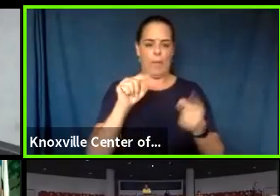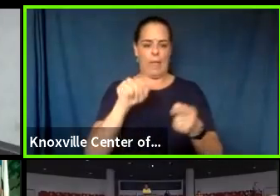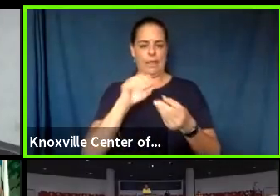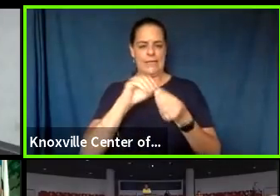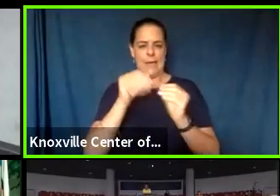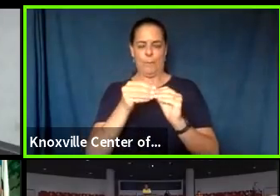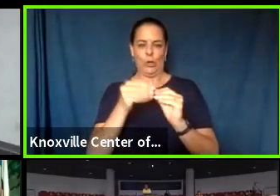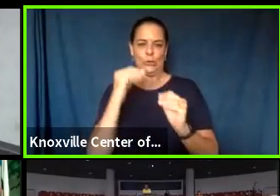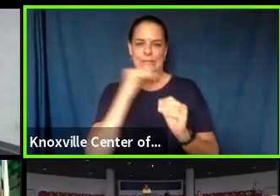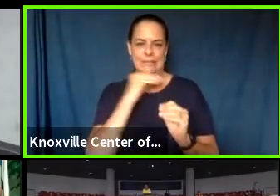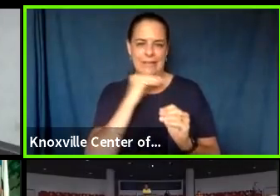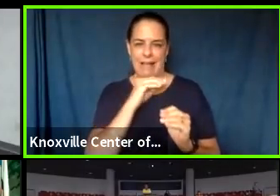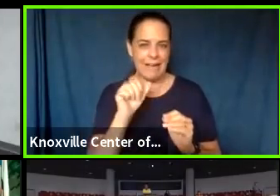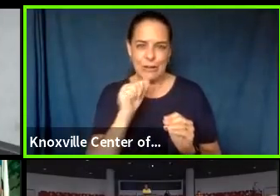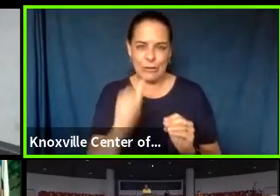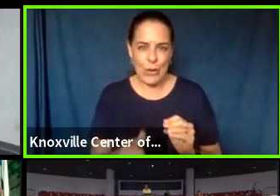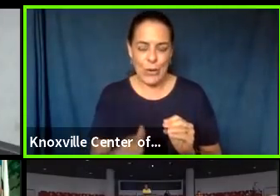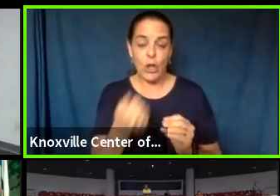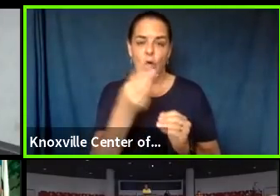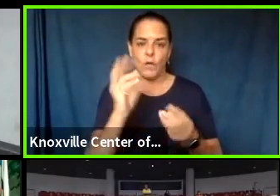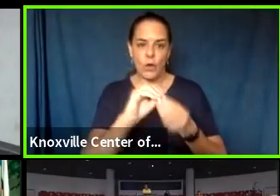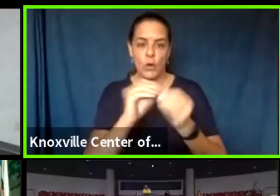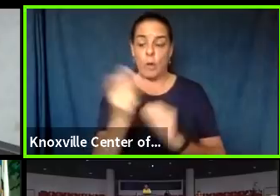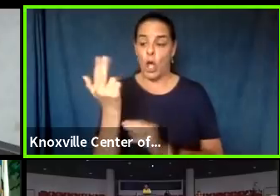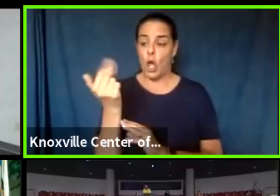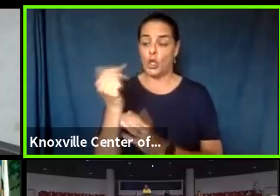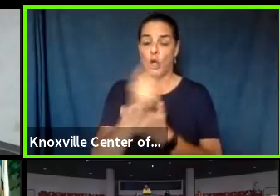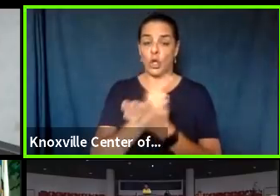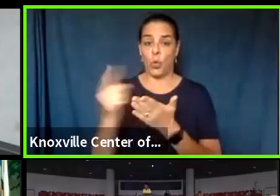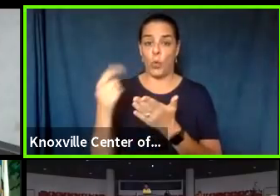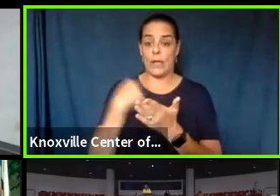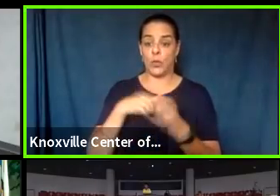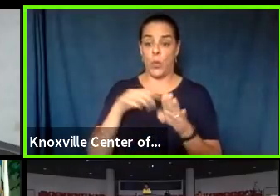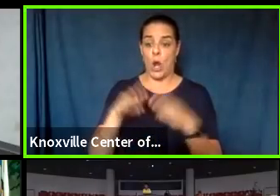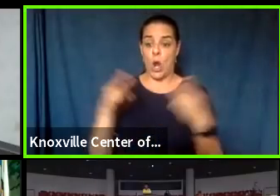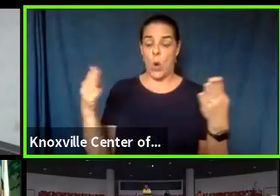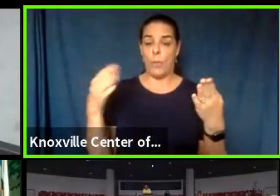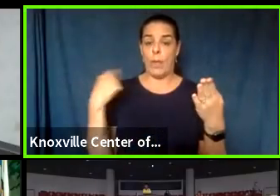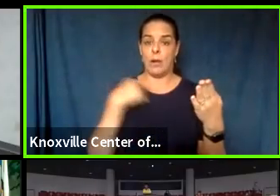few numbers for you. For 13 weeks of being open, we were down